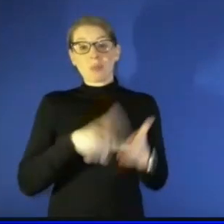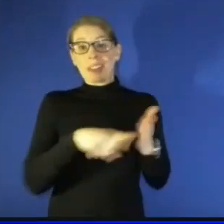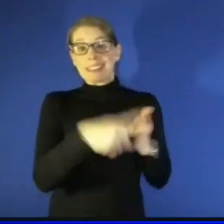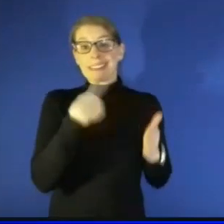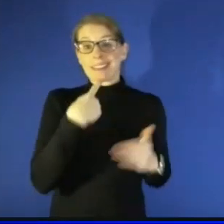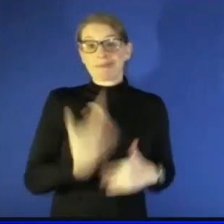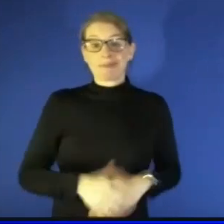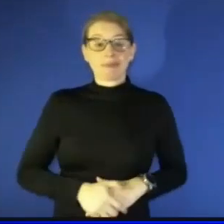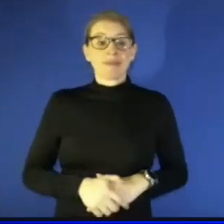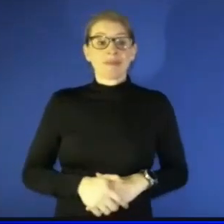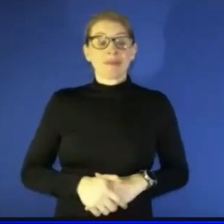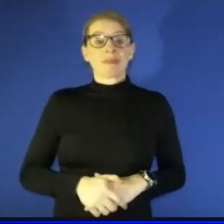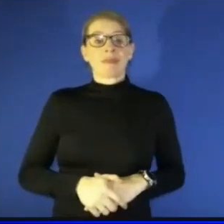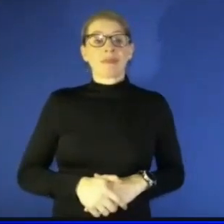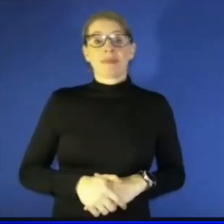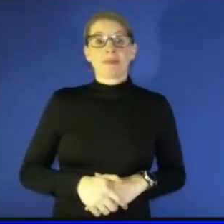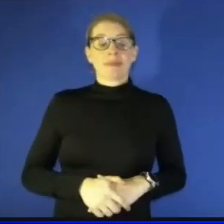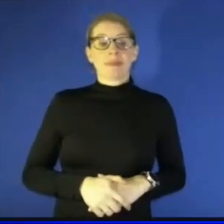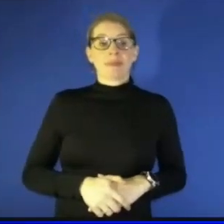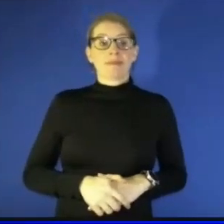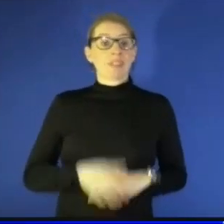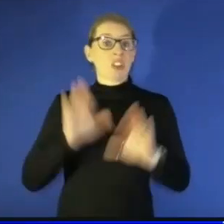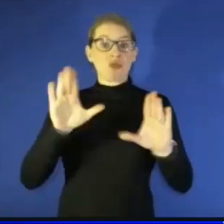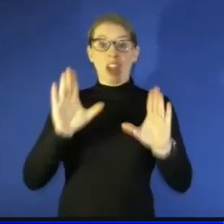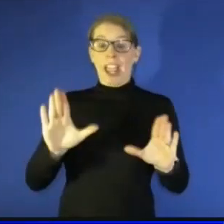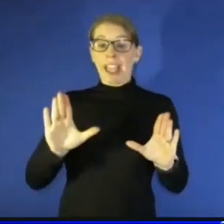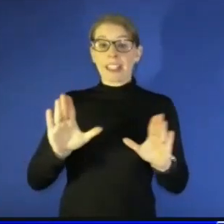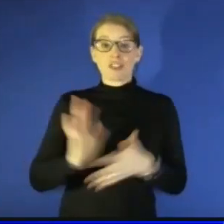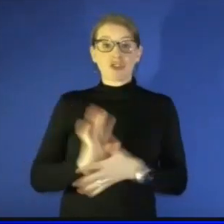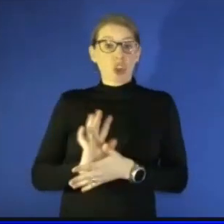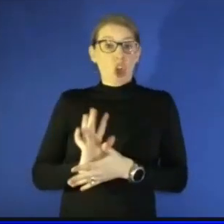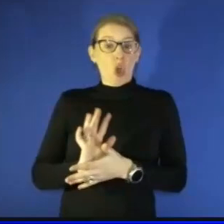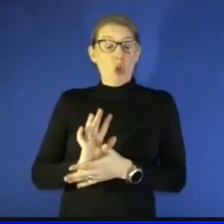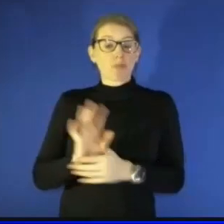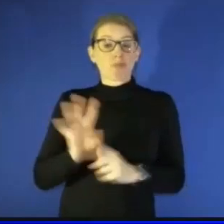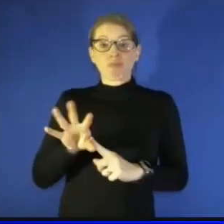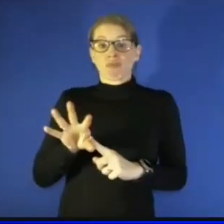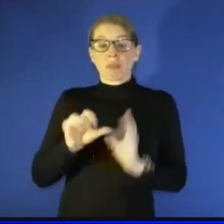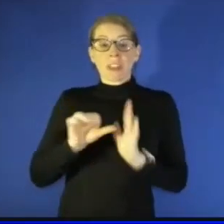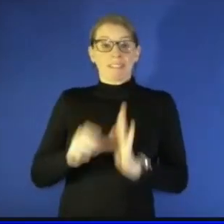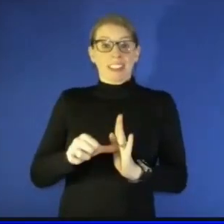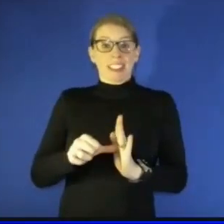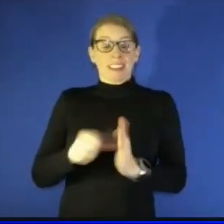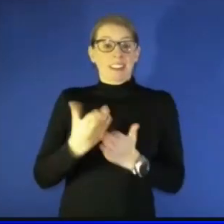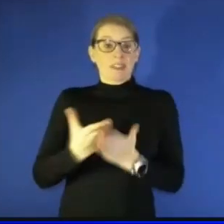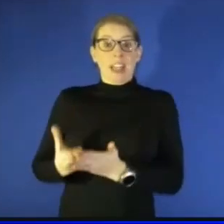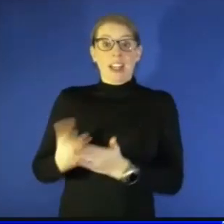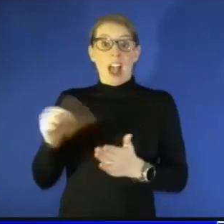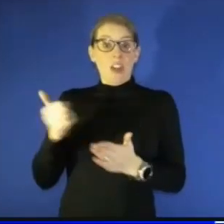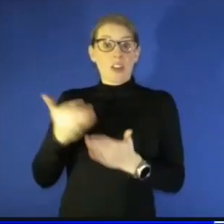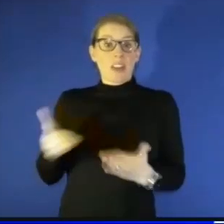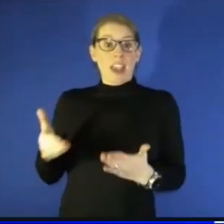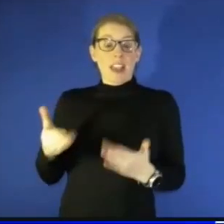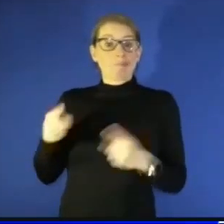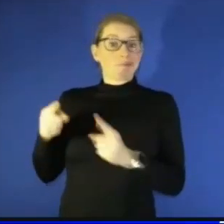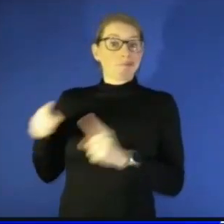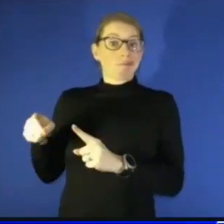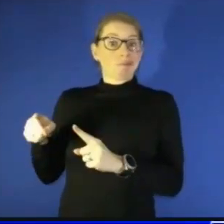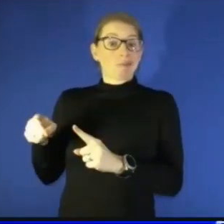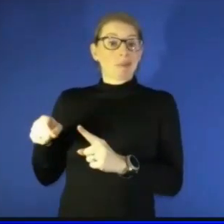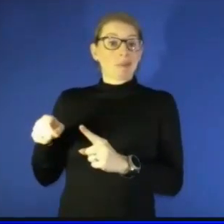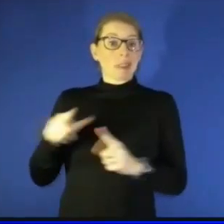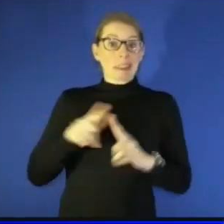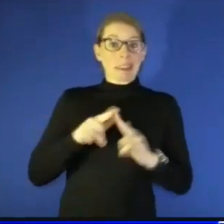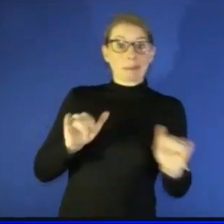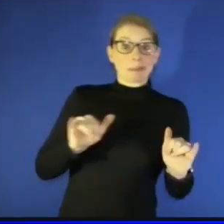this has been a great show, and it just kind of continues to emphasize the fact that other things continue to go on. Our health